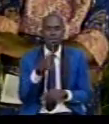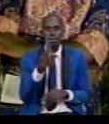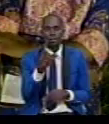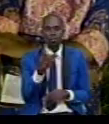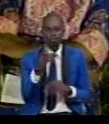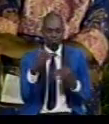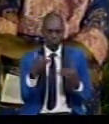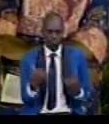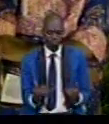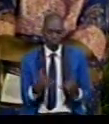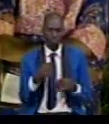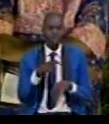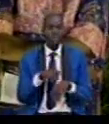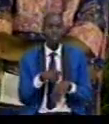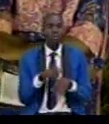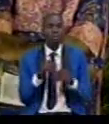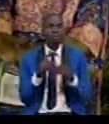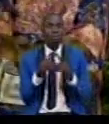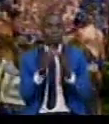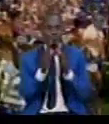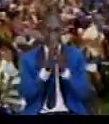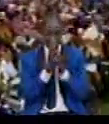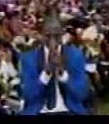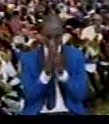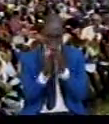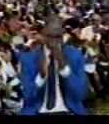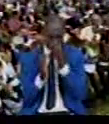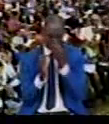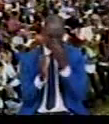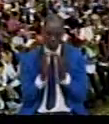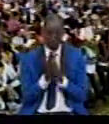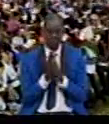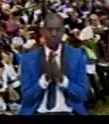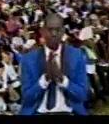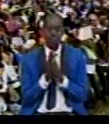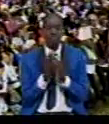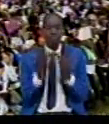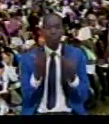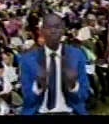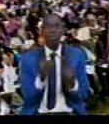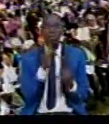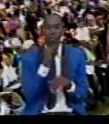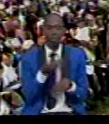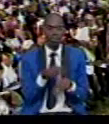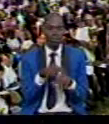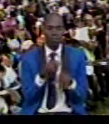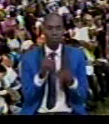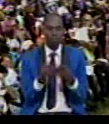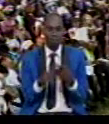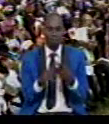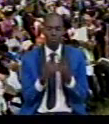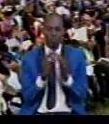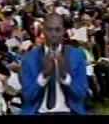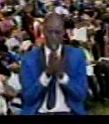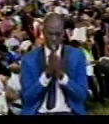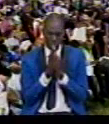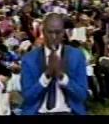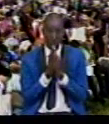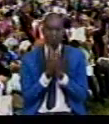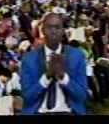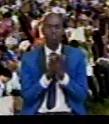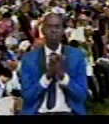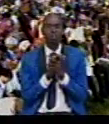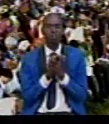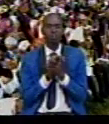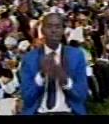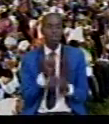bowed and eyes closed. Heads bowed and eyes closed. The Lord wants